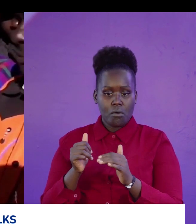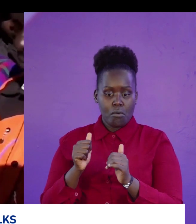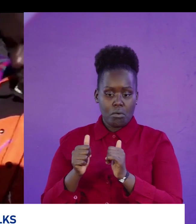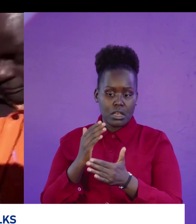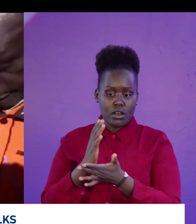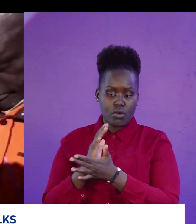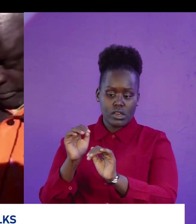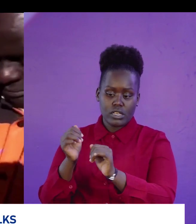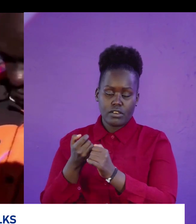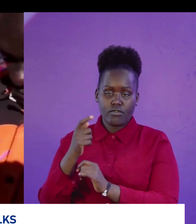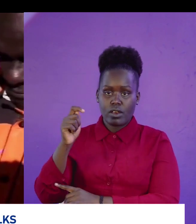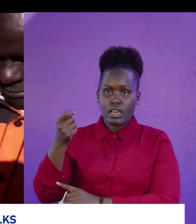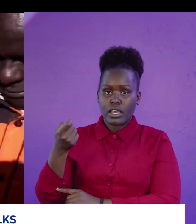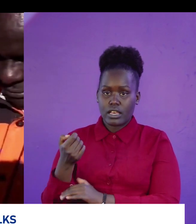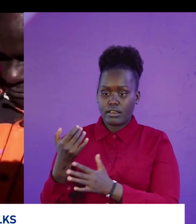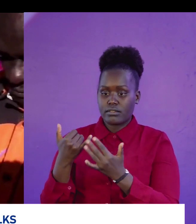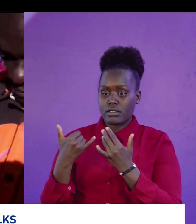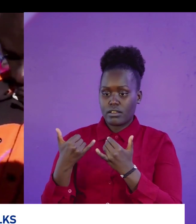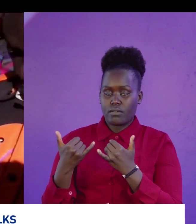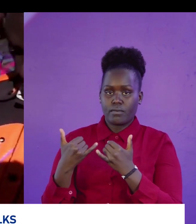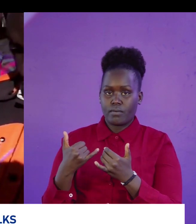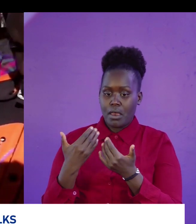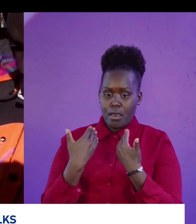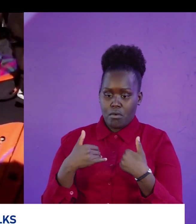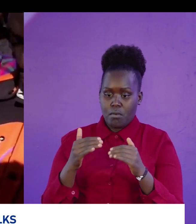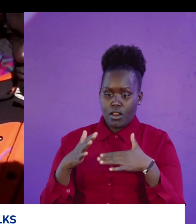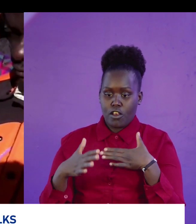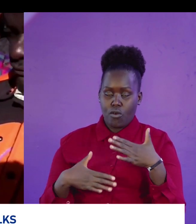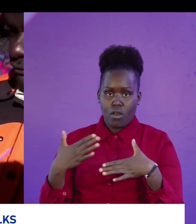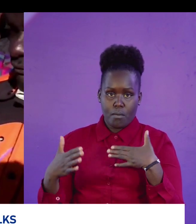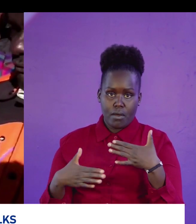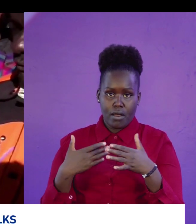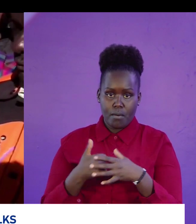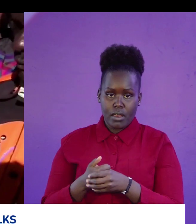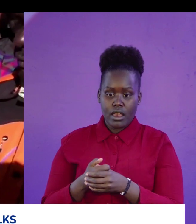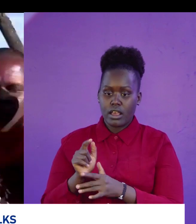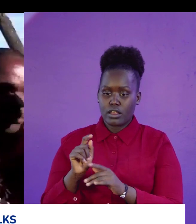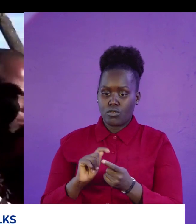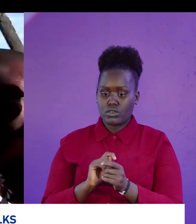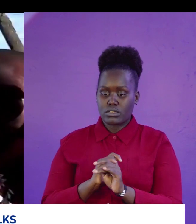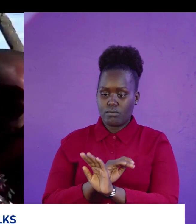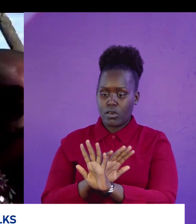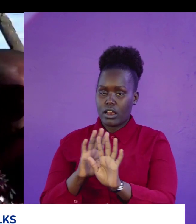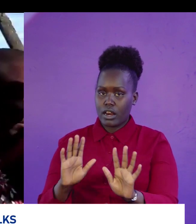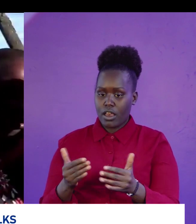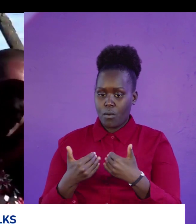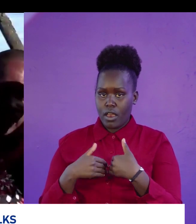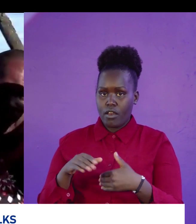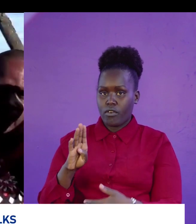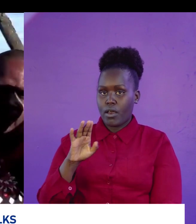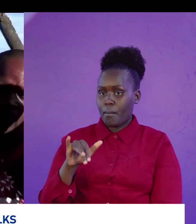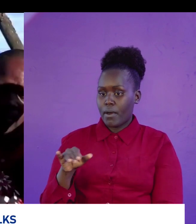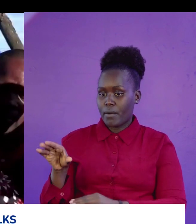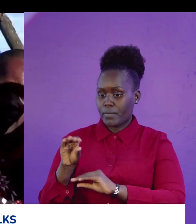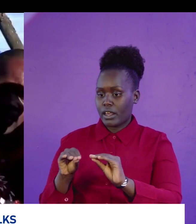this Kenya. So I'm very happy and the election was so transparent. Kuna by-election iko hapa hii